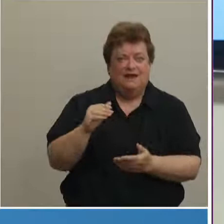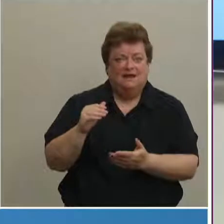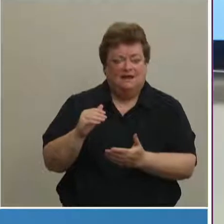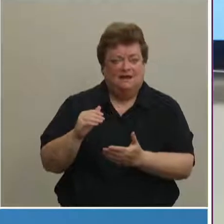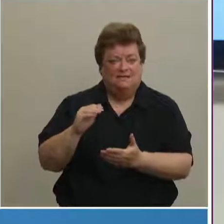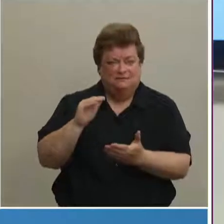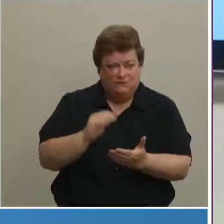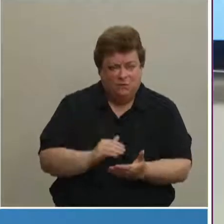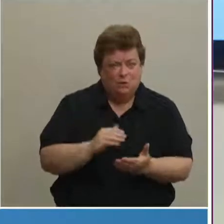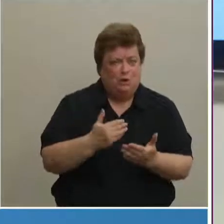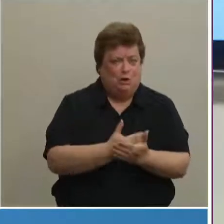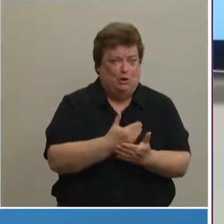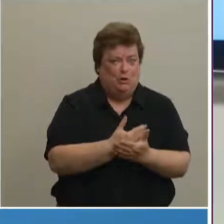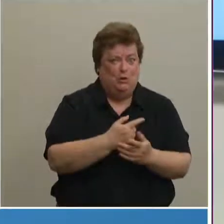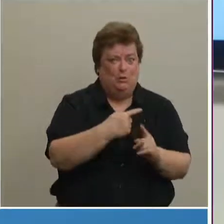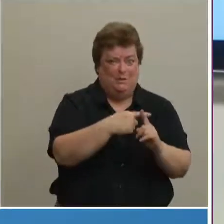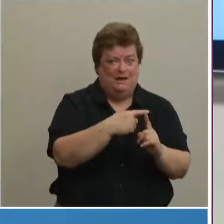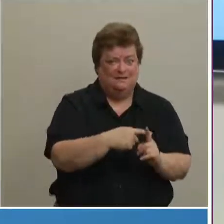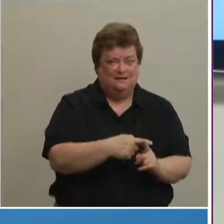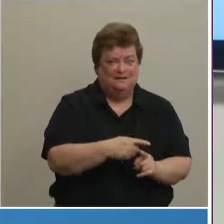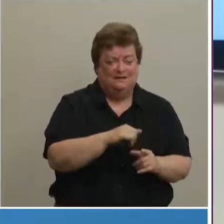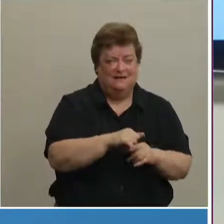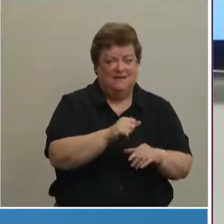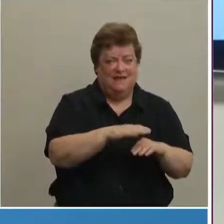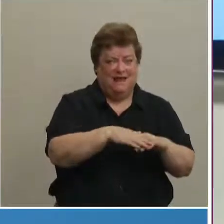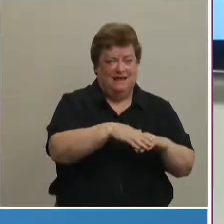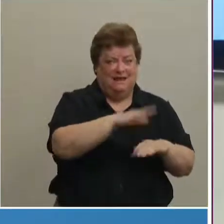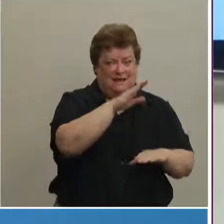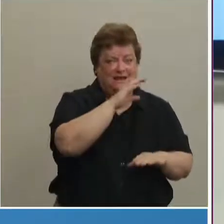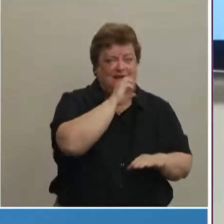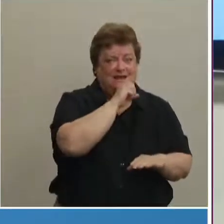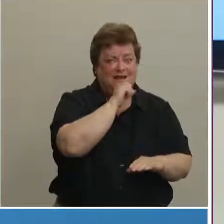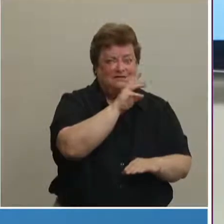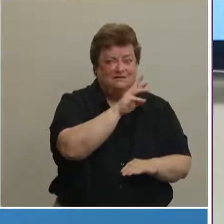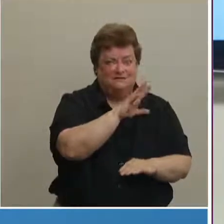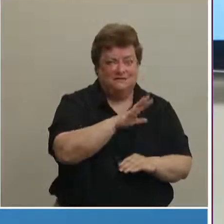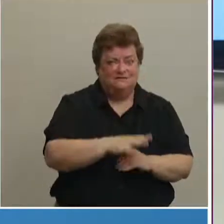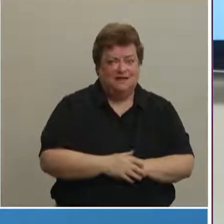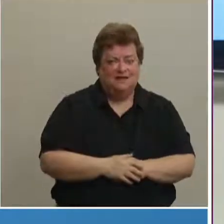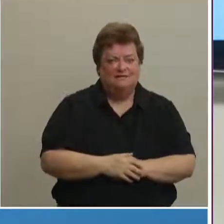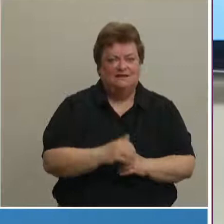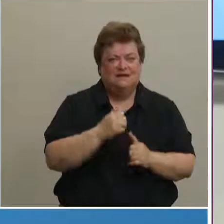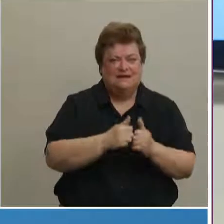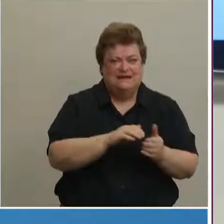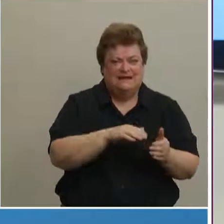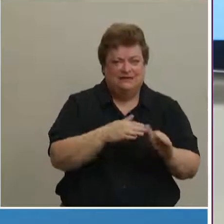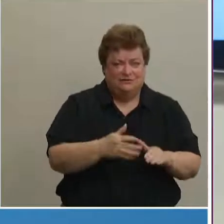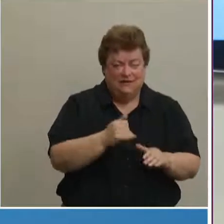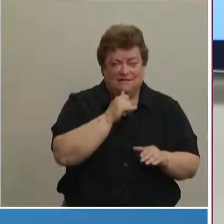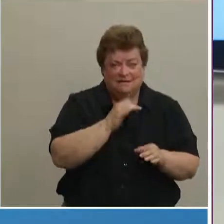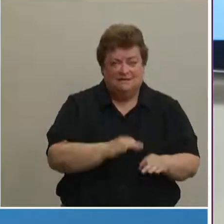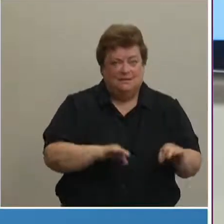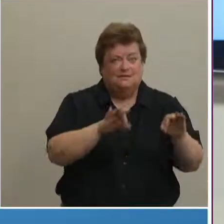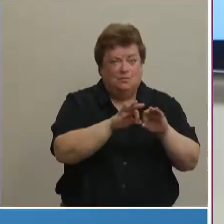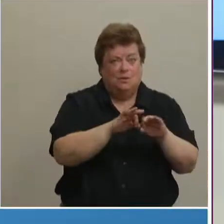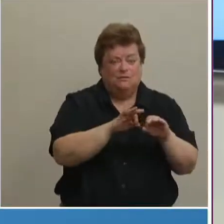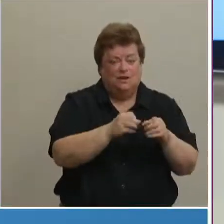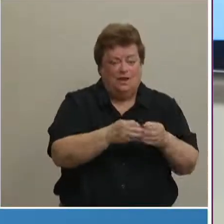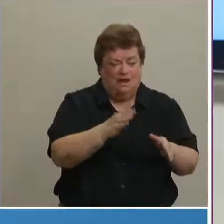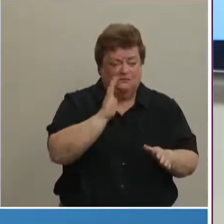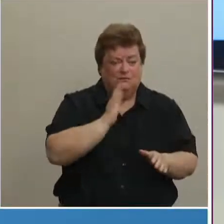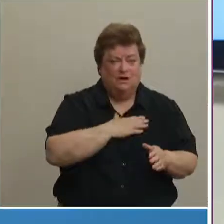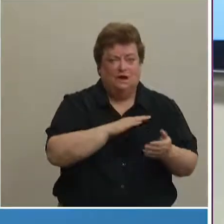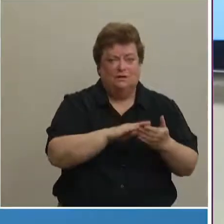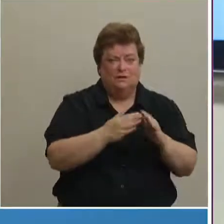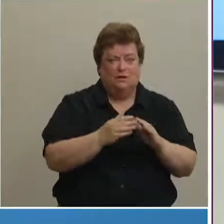in those over the age of 65. While each death is a significant loss for our community, we are